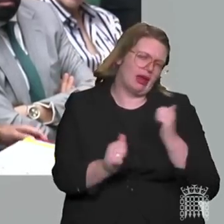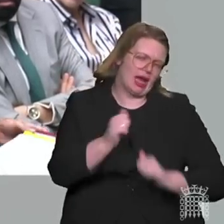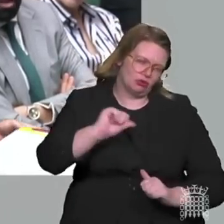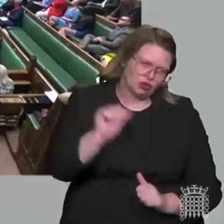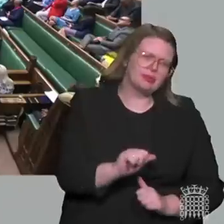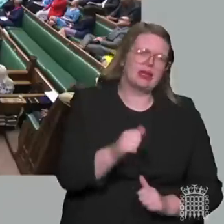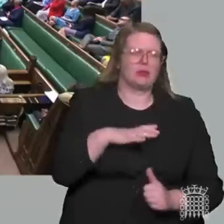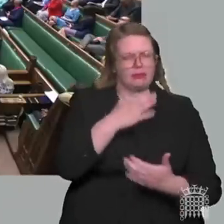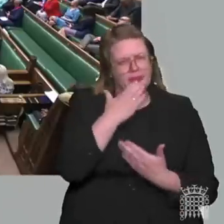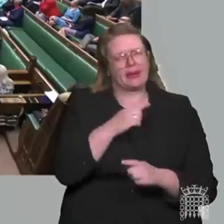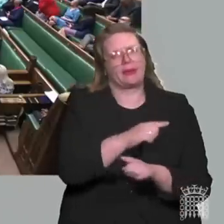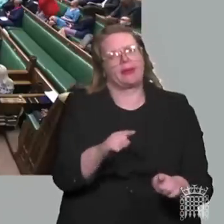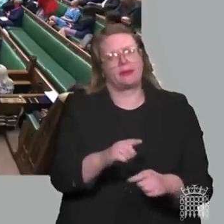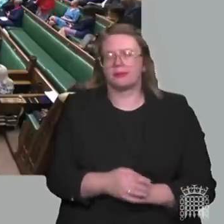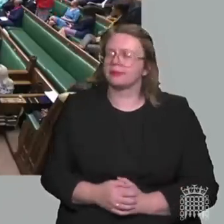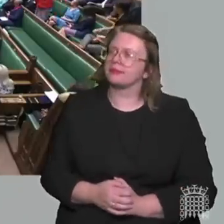full thanks.